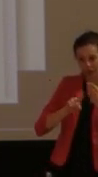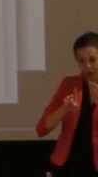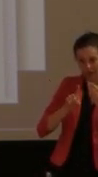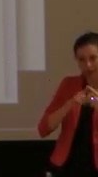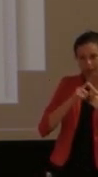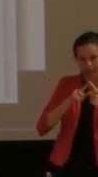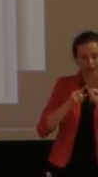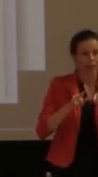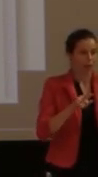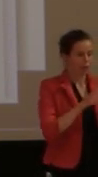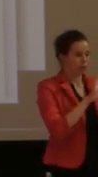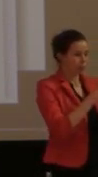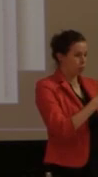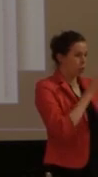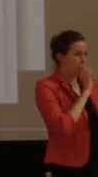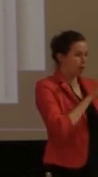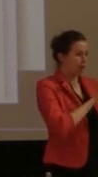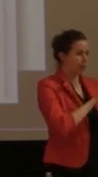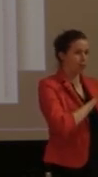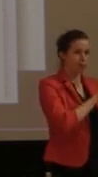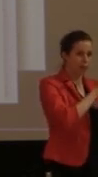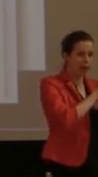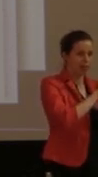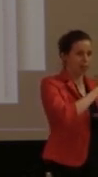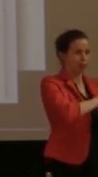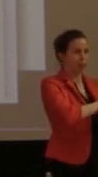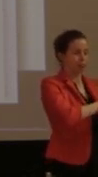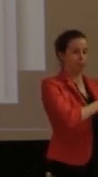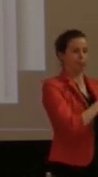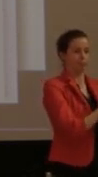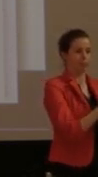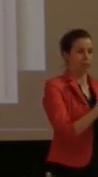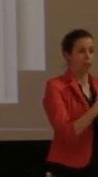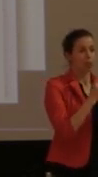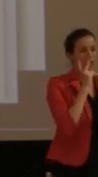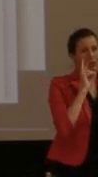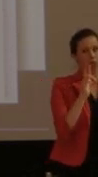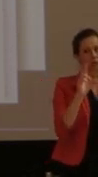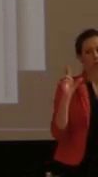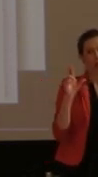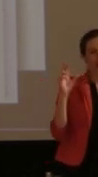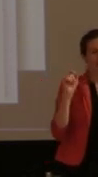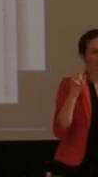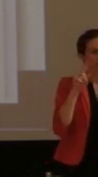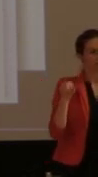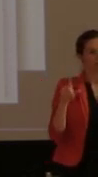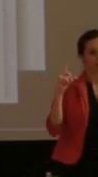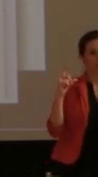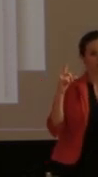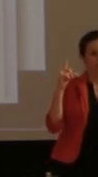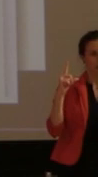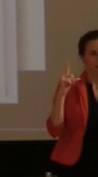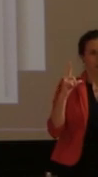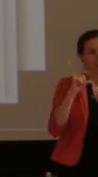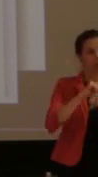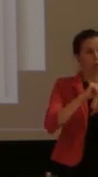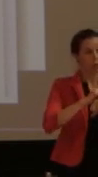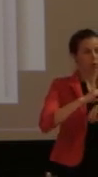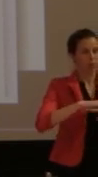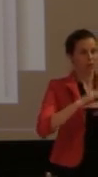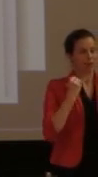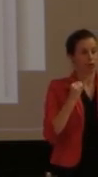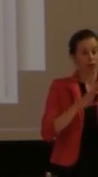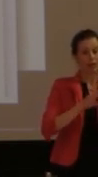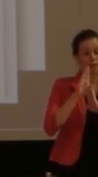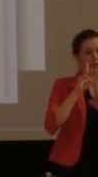infrastructure. What you see on the right side of the screen is a snapshot of the researcher workbench that is currently in development